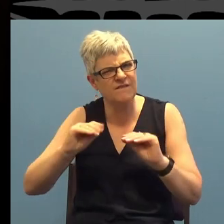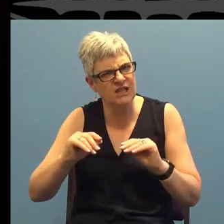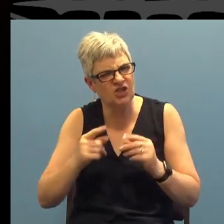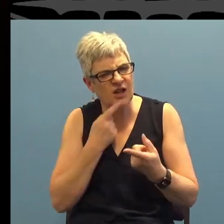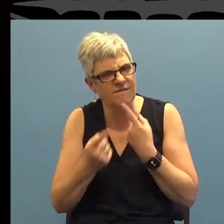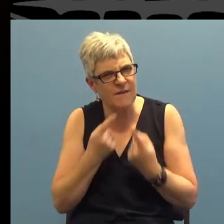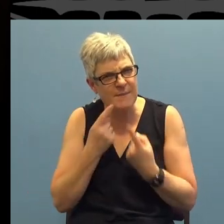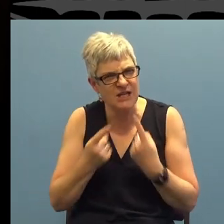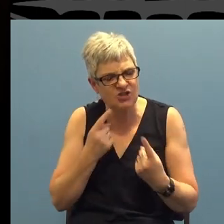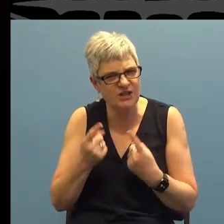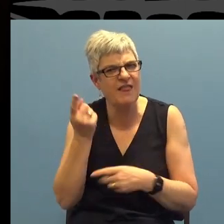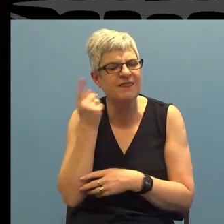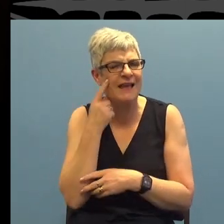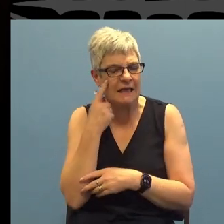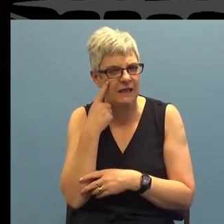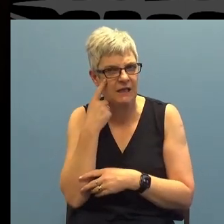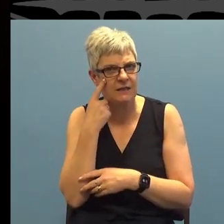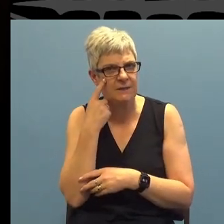have just now.